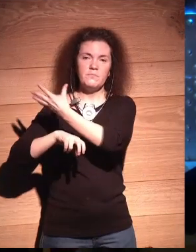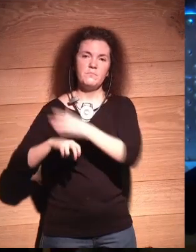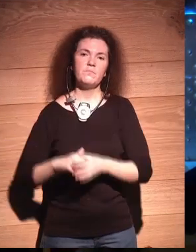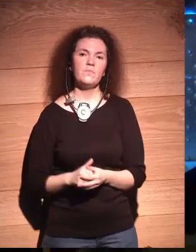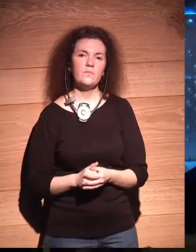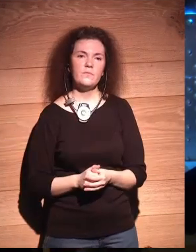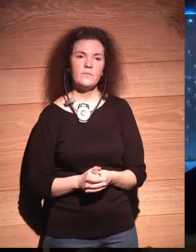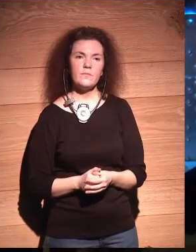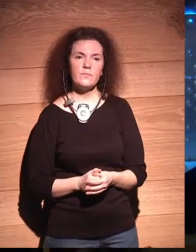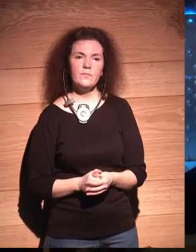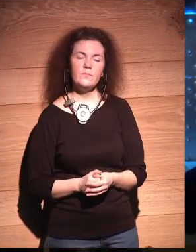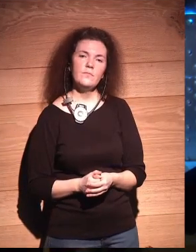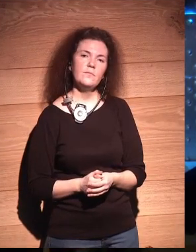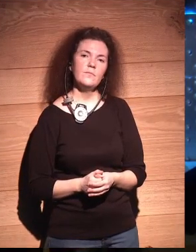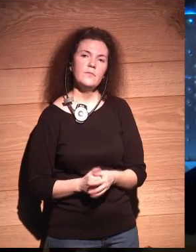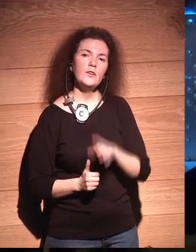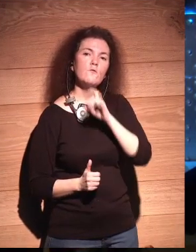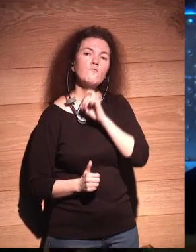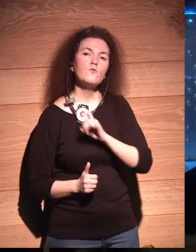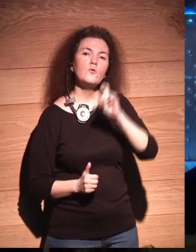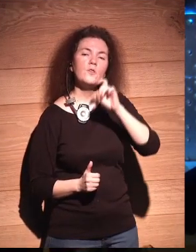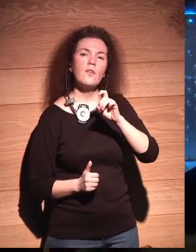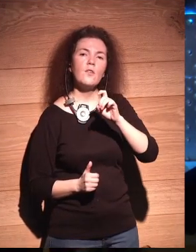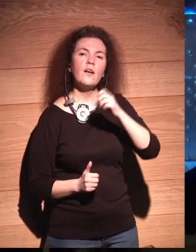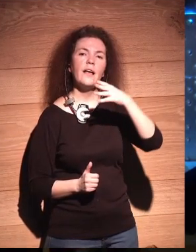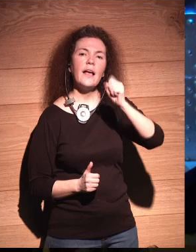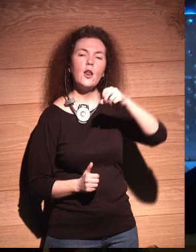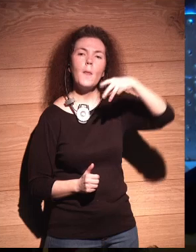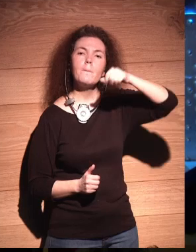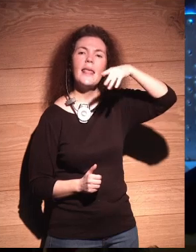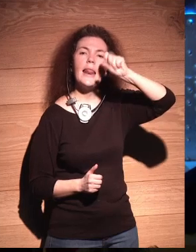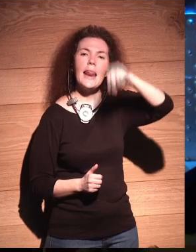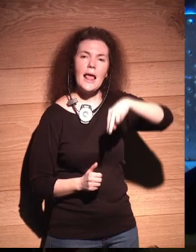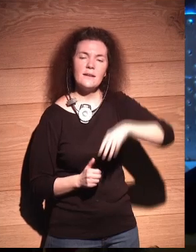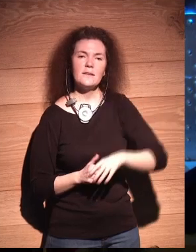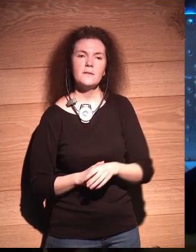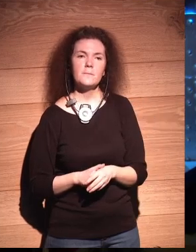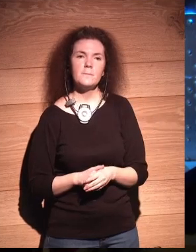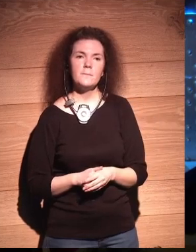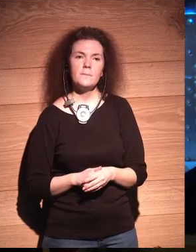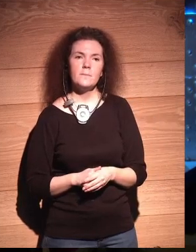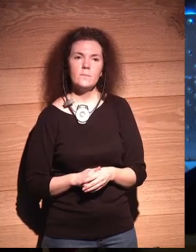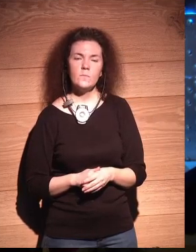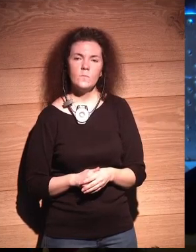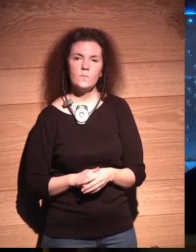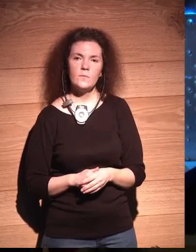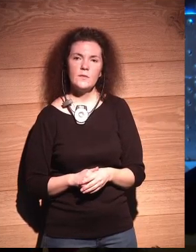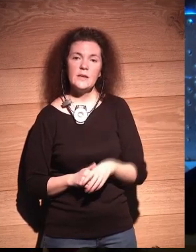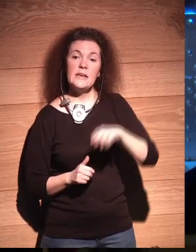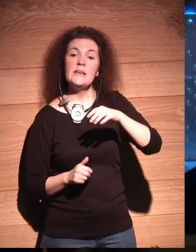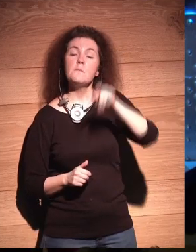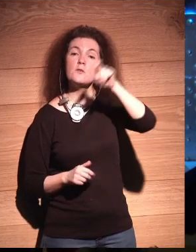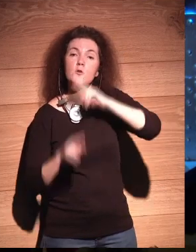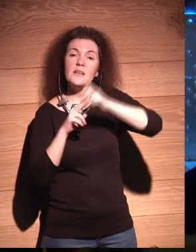the Prada Foundation in Milan. And this was Santino, and this is what his statue kind of looked like.